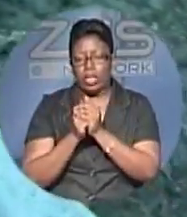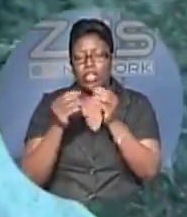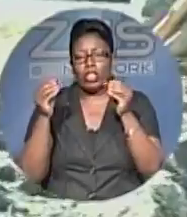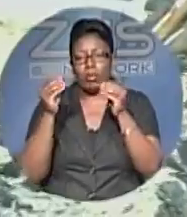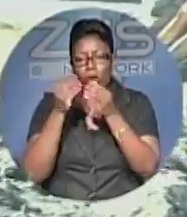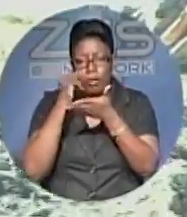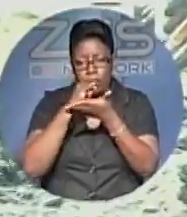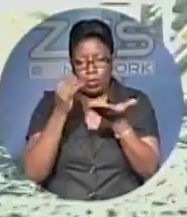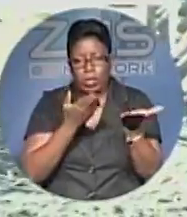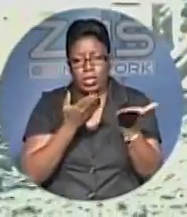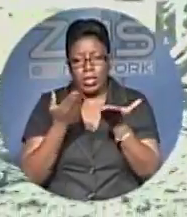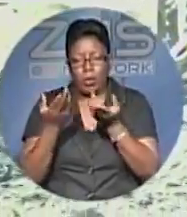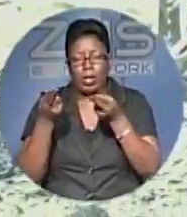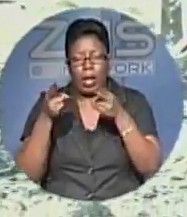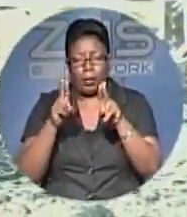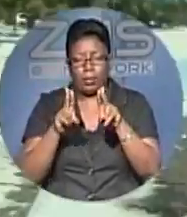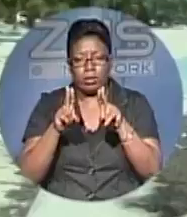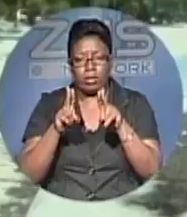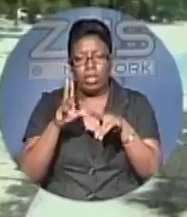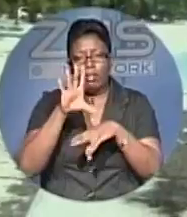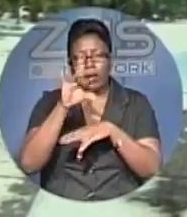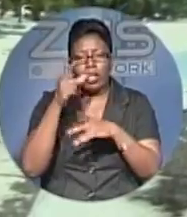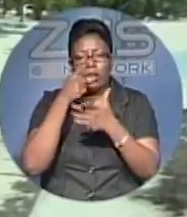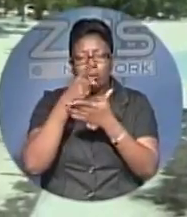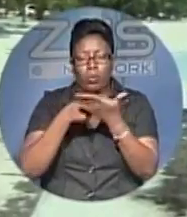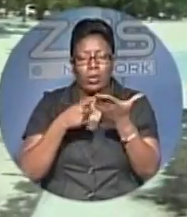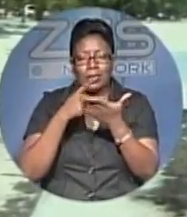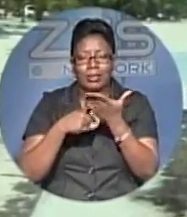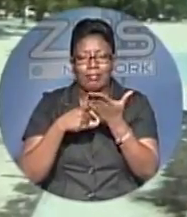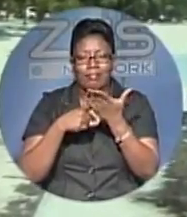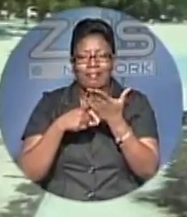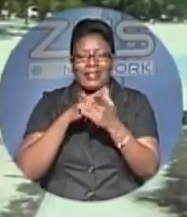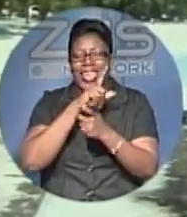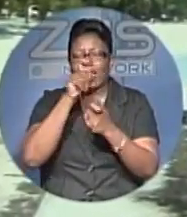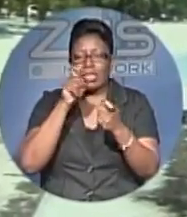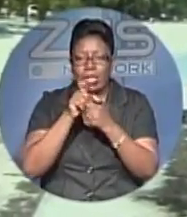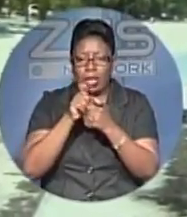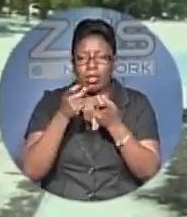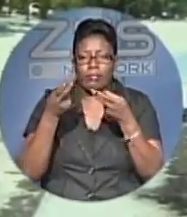will be carried out to find out exactly what went wrong so that they can ease the minds of